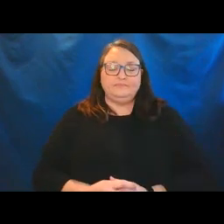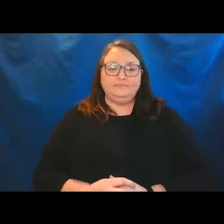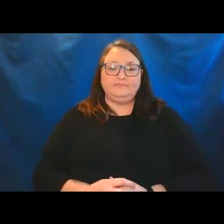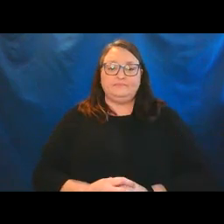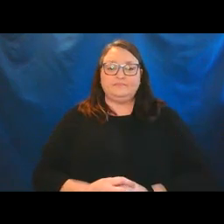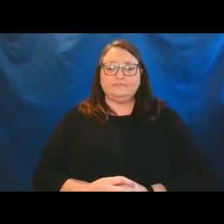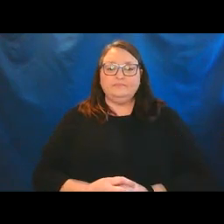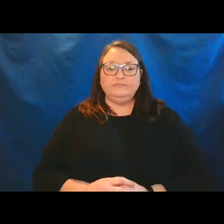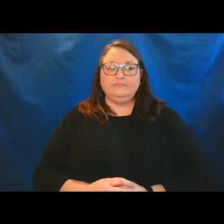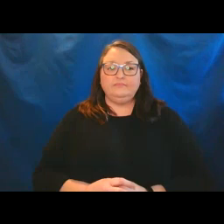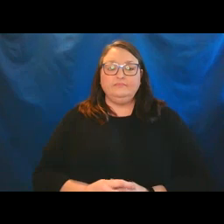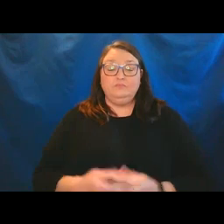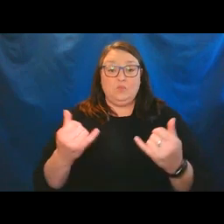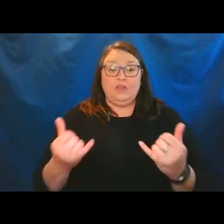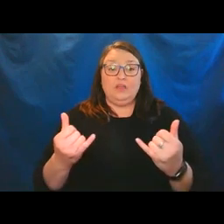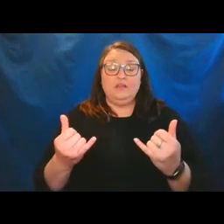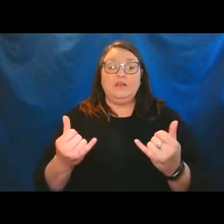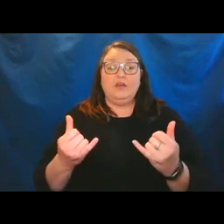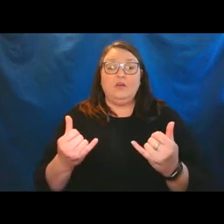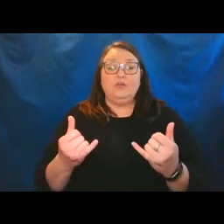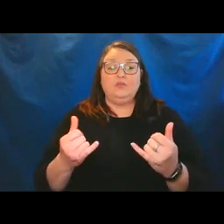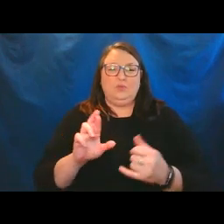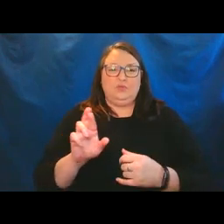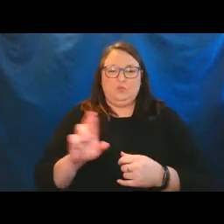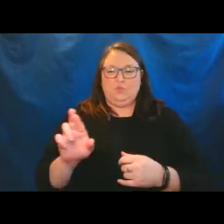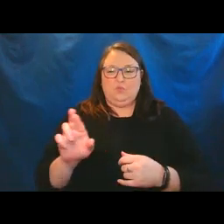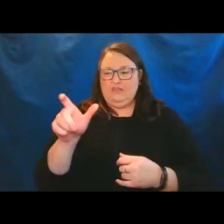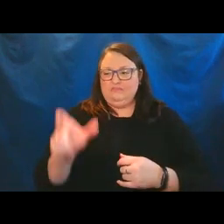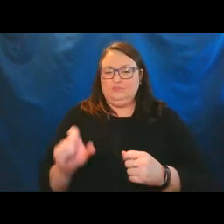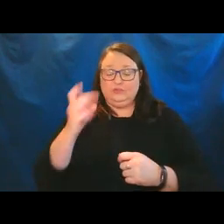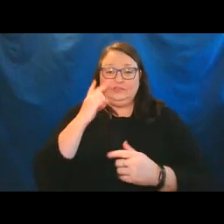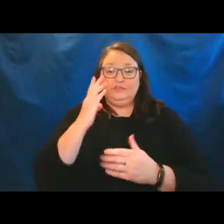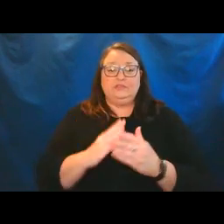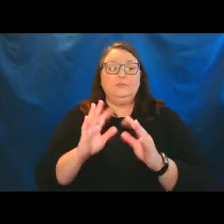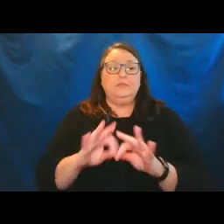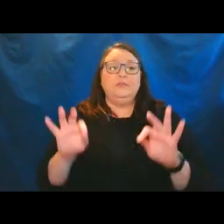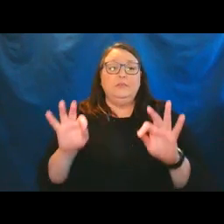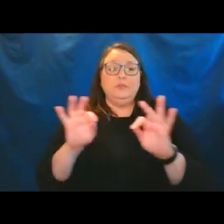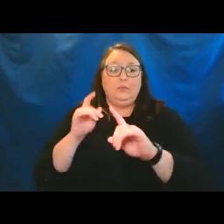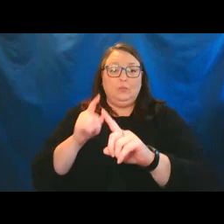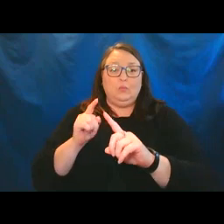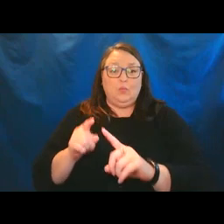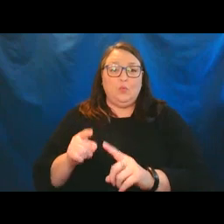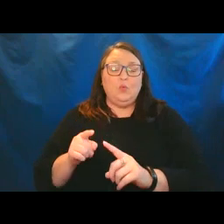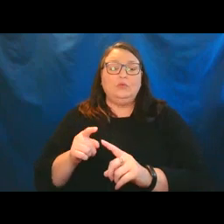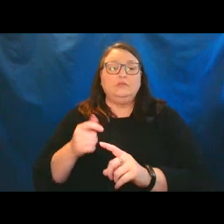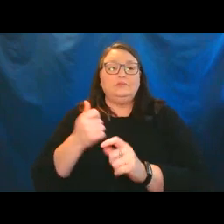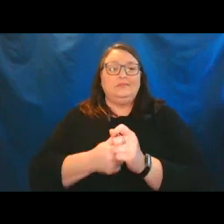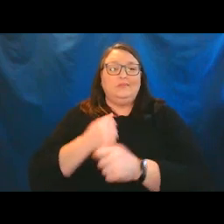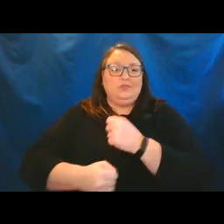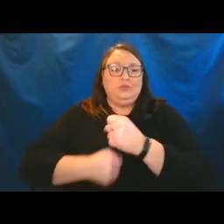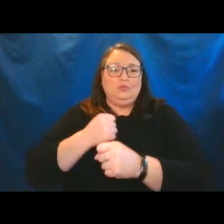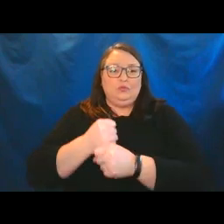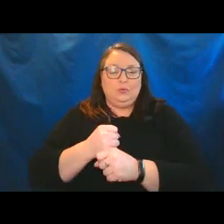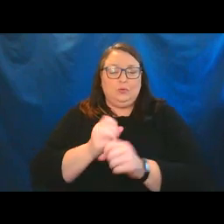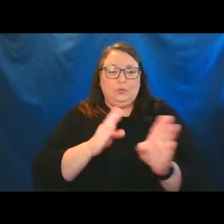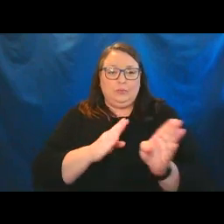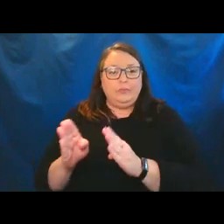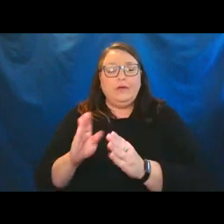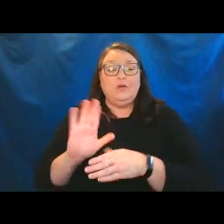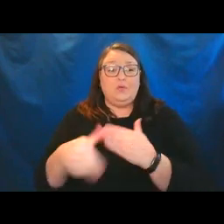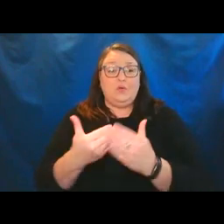So we are planning, on your right, you can see some of the key points throughout every year where we are planning to convene all of